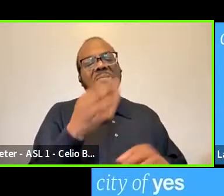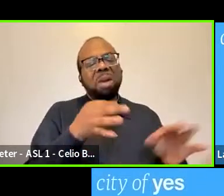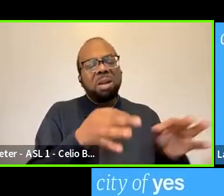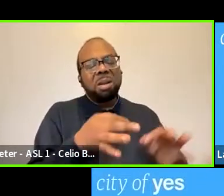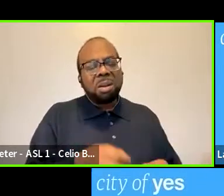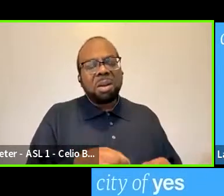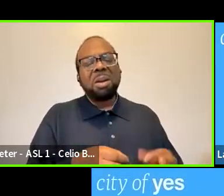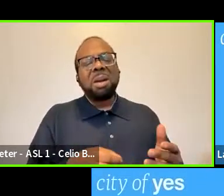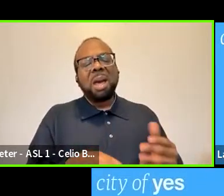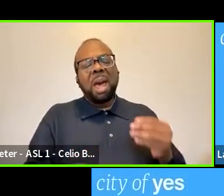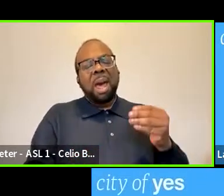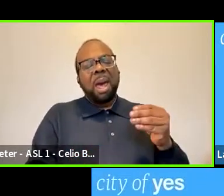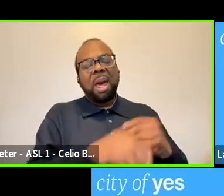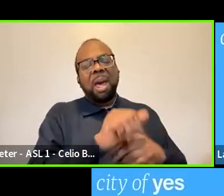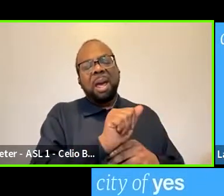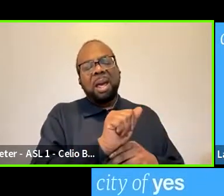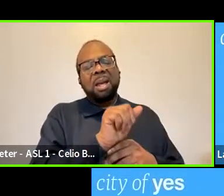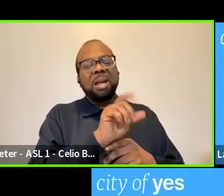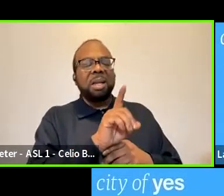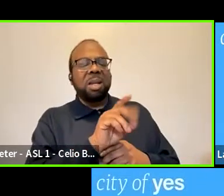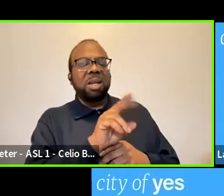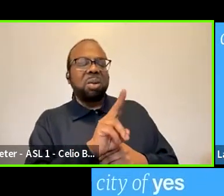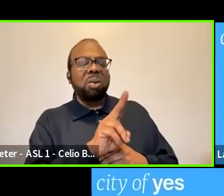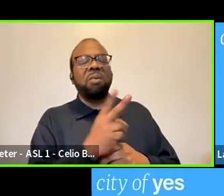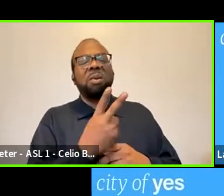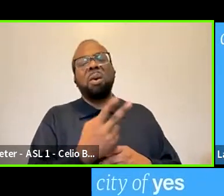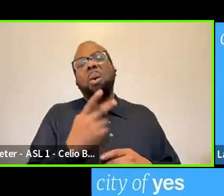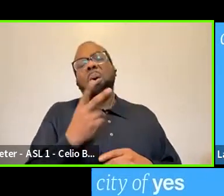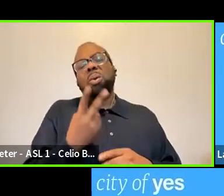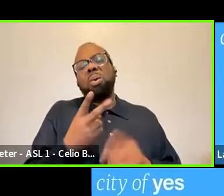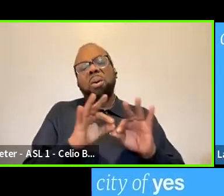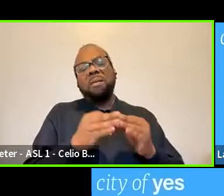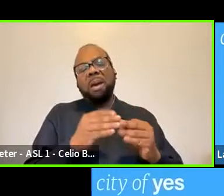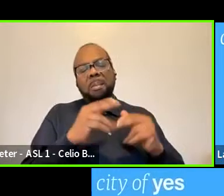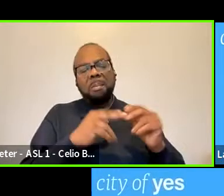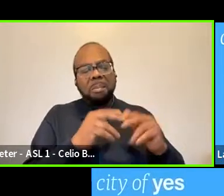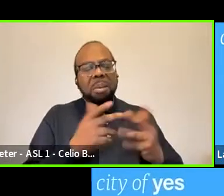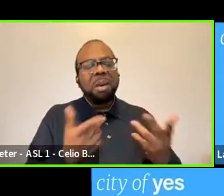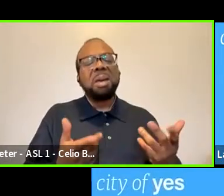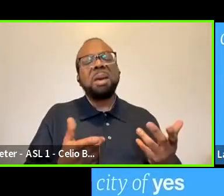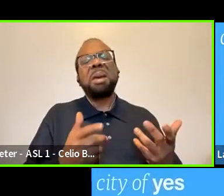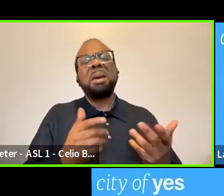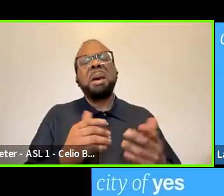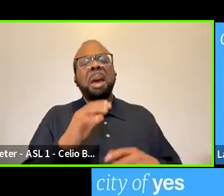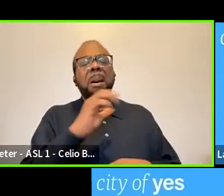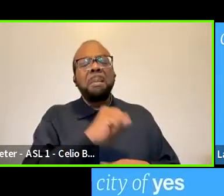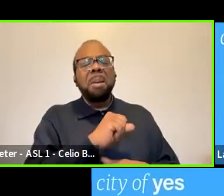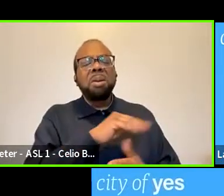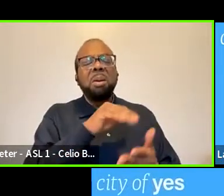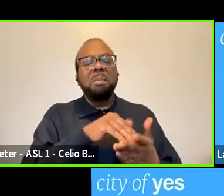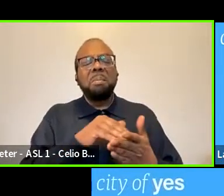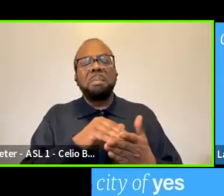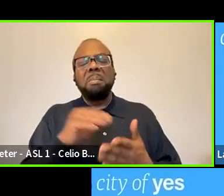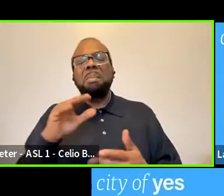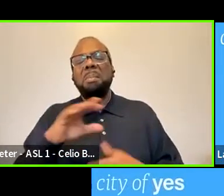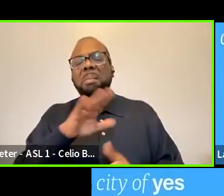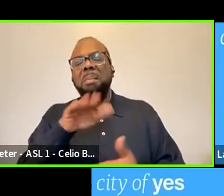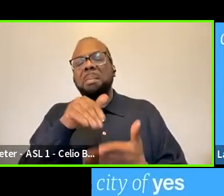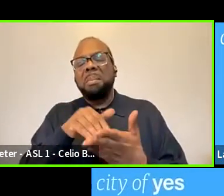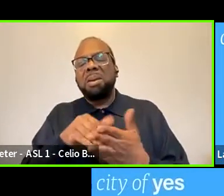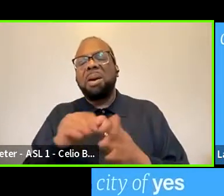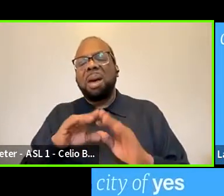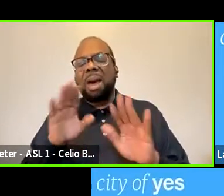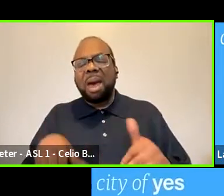dwelling units for single-family homes or two-family buildings missing middle housing like town center zoning or transit oriented